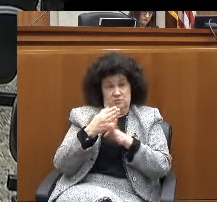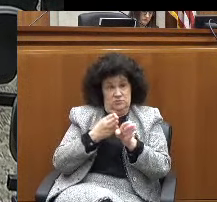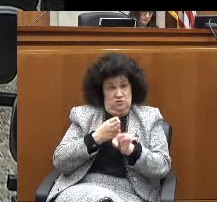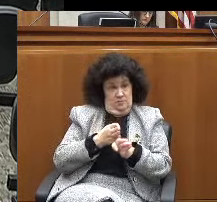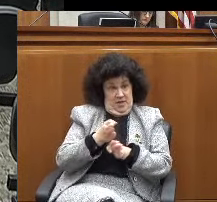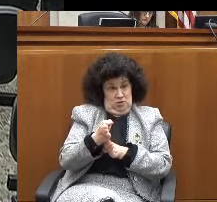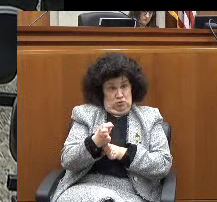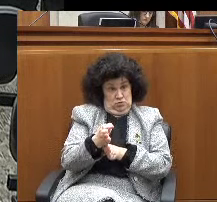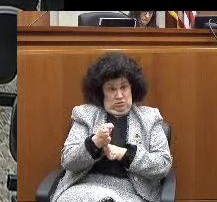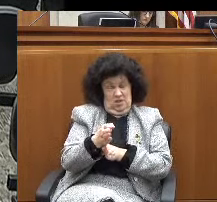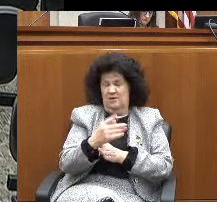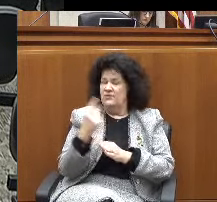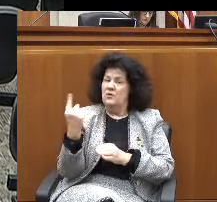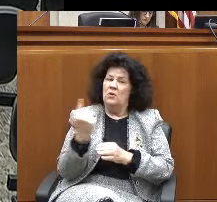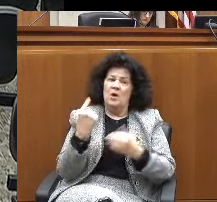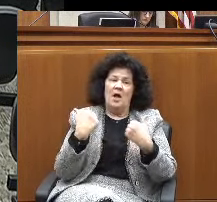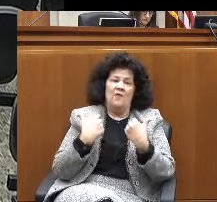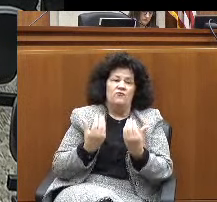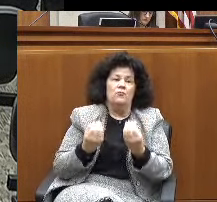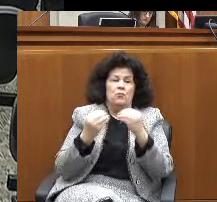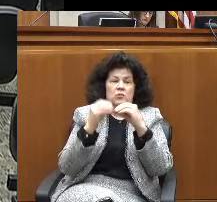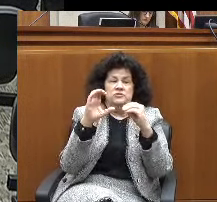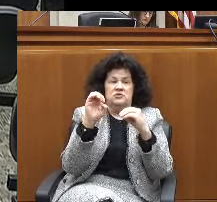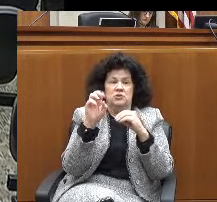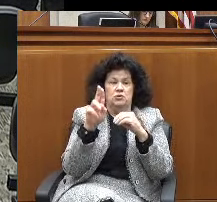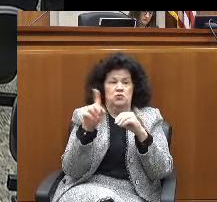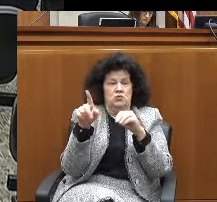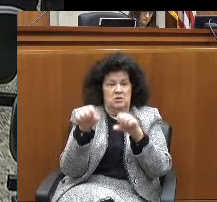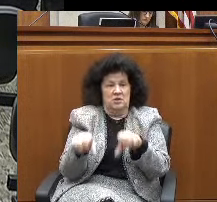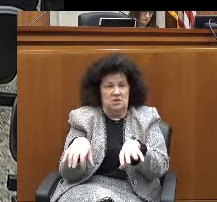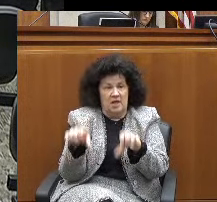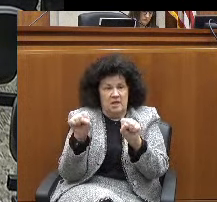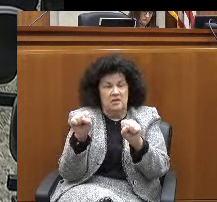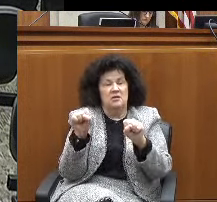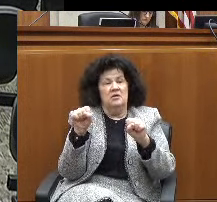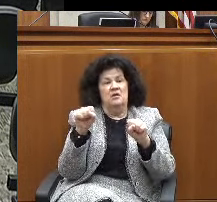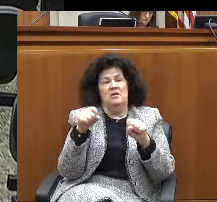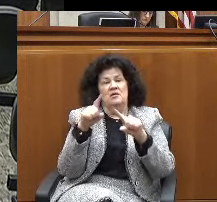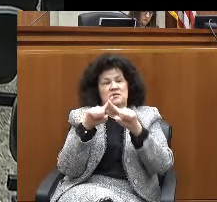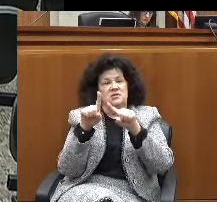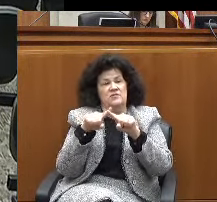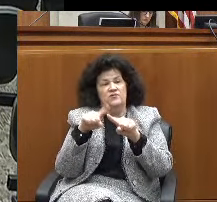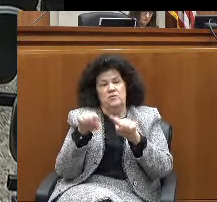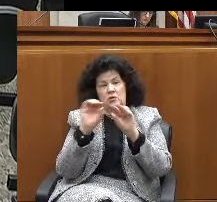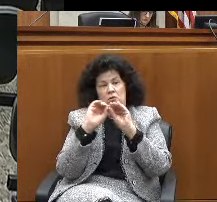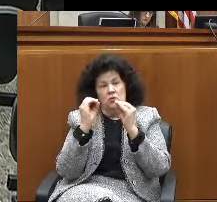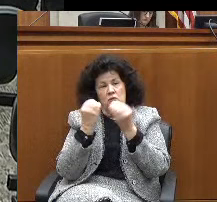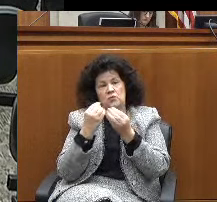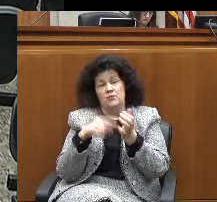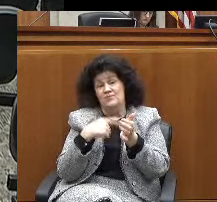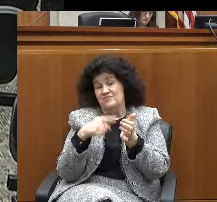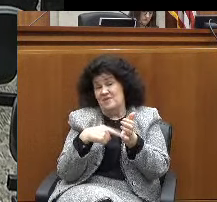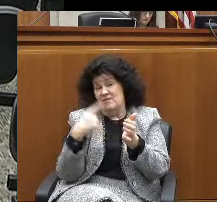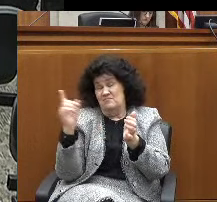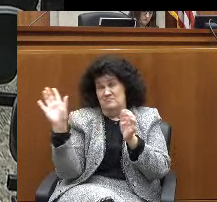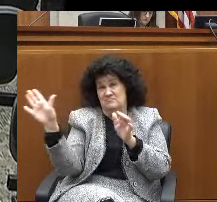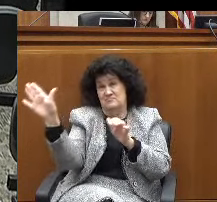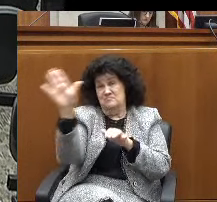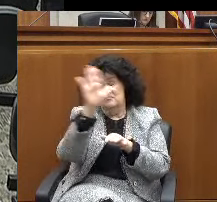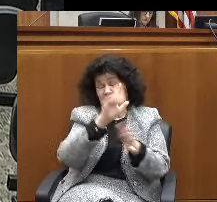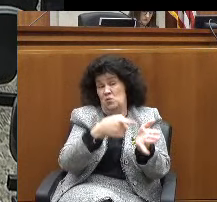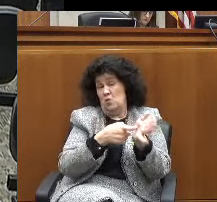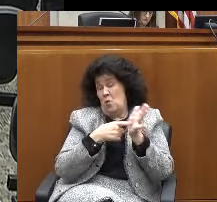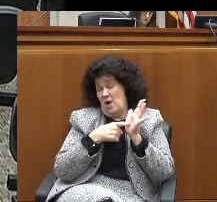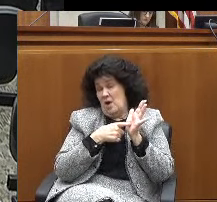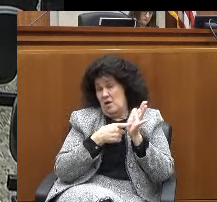in, we can, there's always more CEUs that you can do. Different organizations sometimes require. Again,